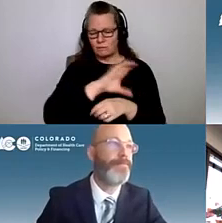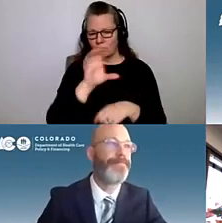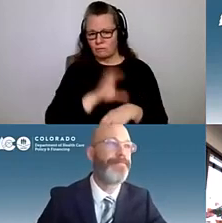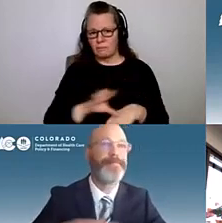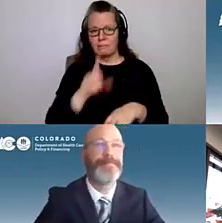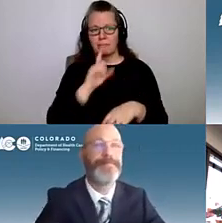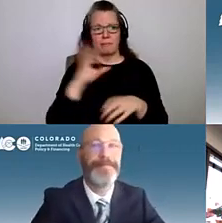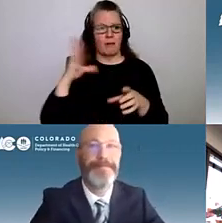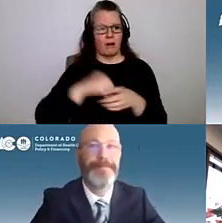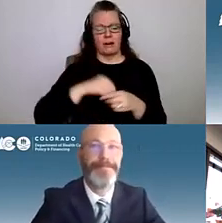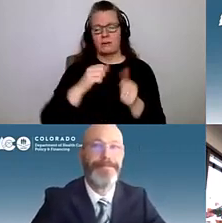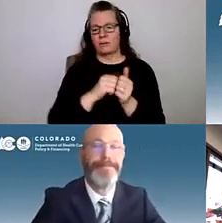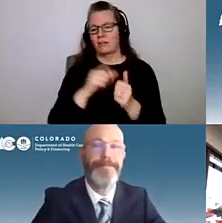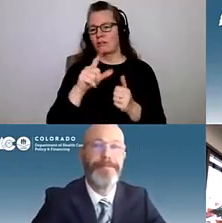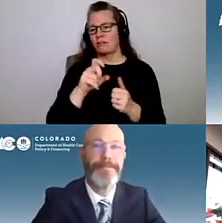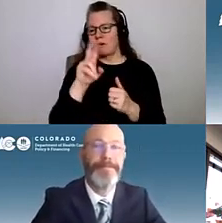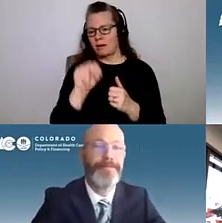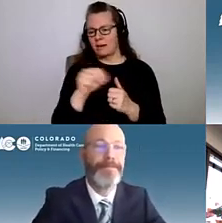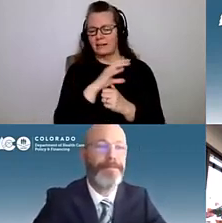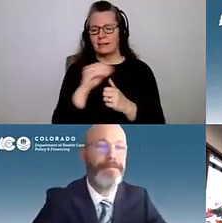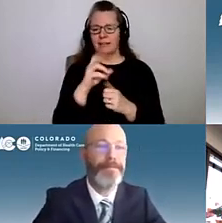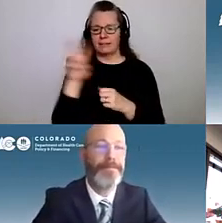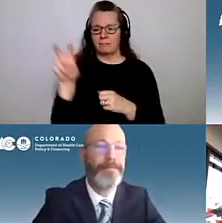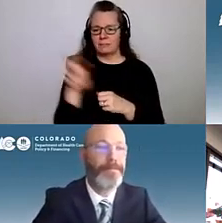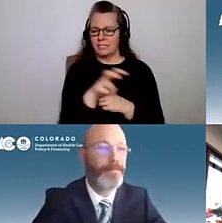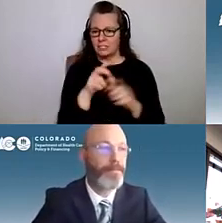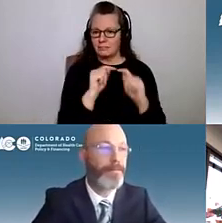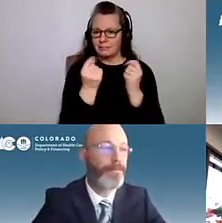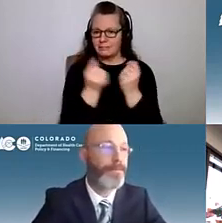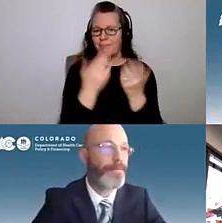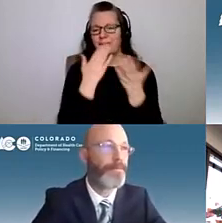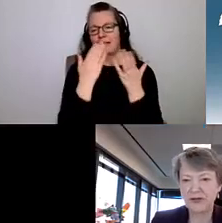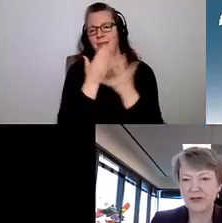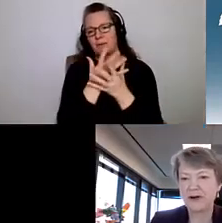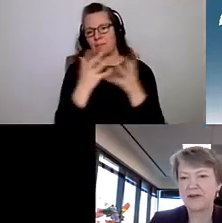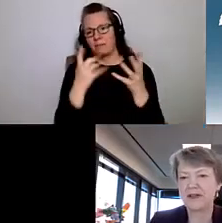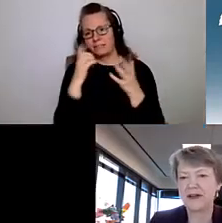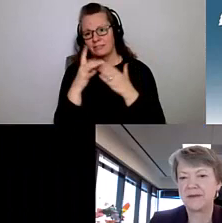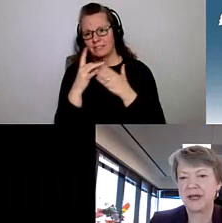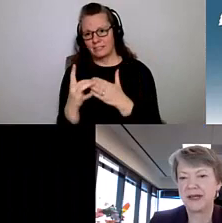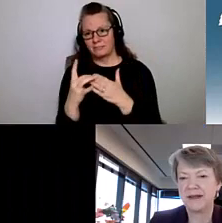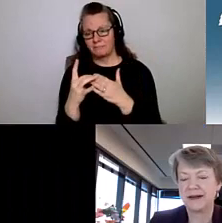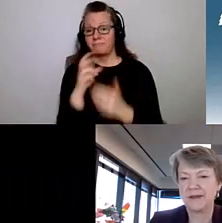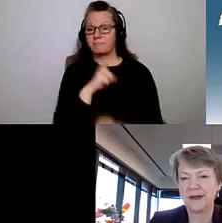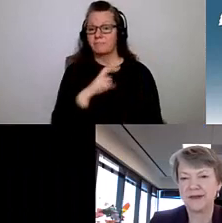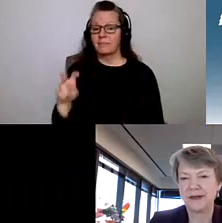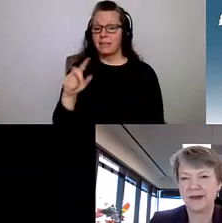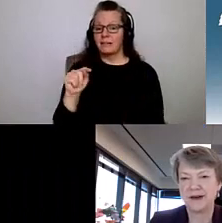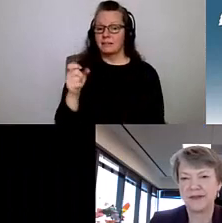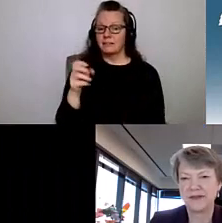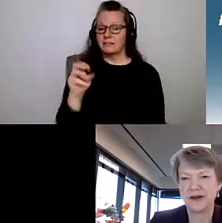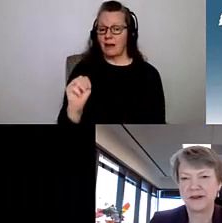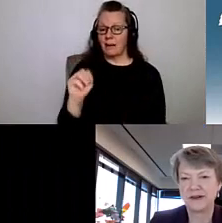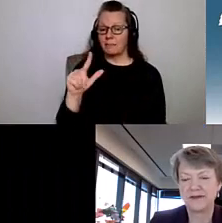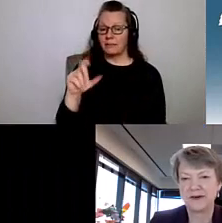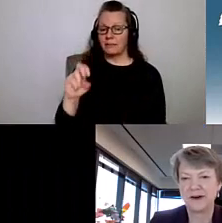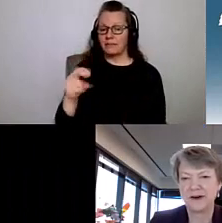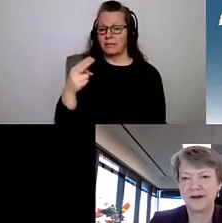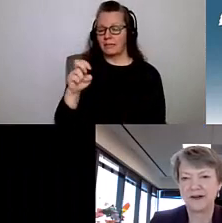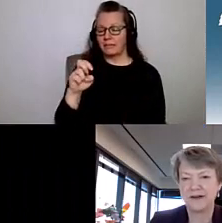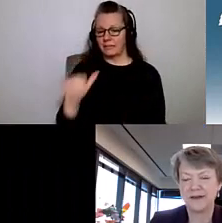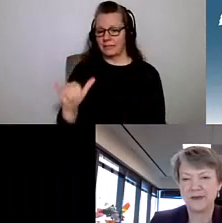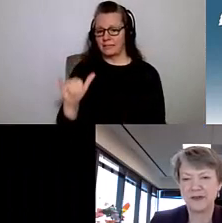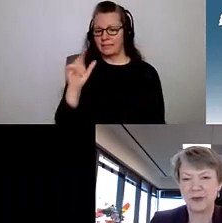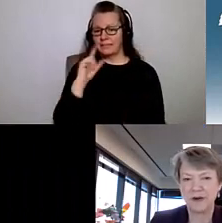Lauren and the importation team, thank you so much for your leadership. Now we're going to turn it over to Tom Leahy. Tom is the office director for